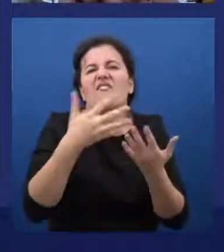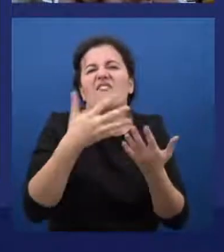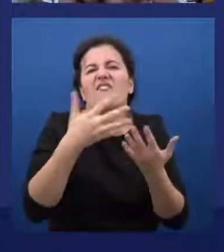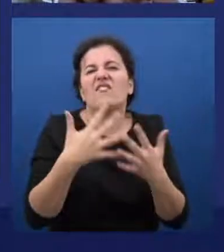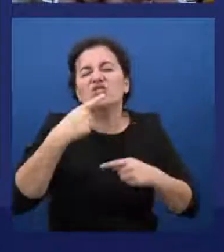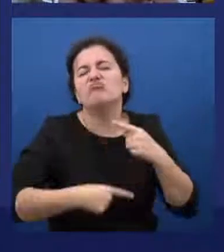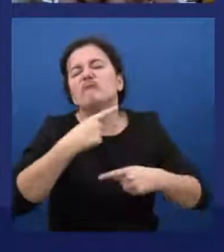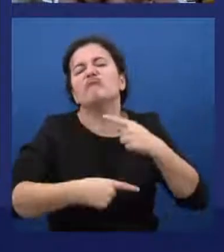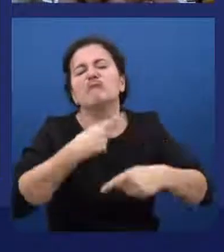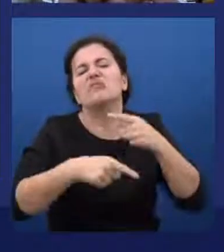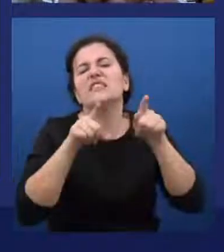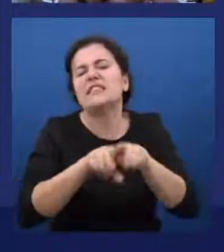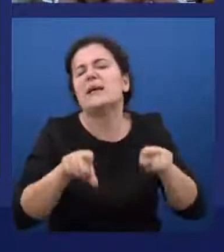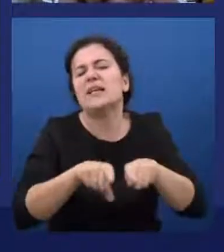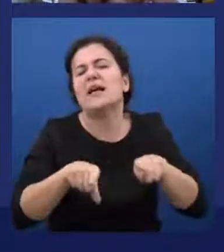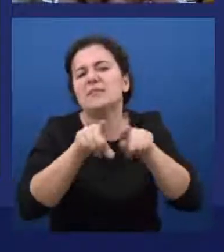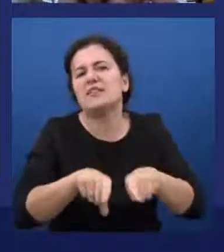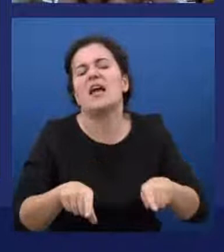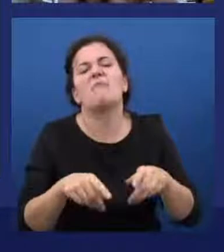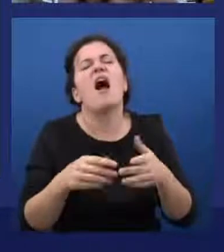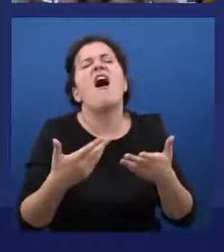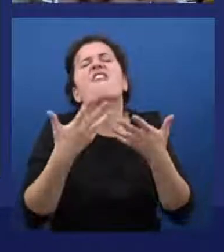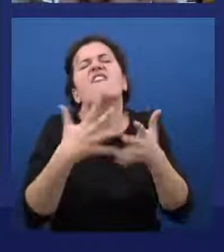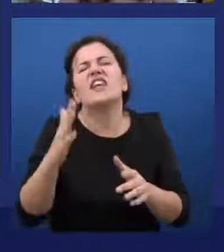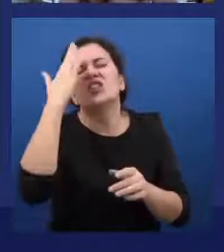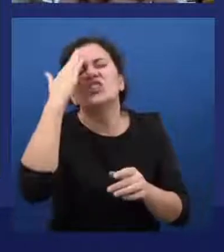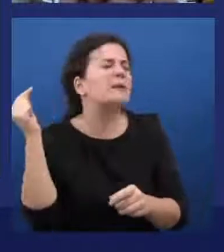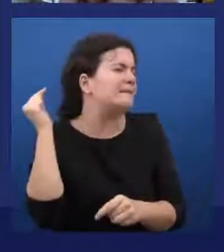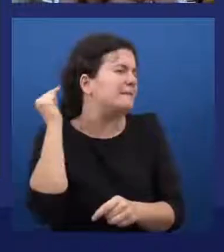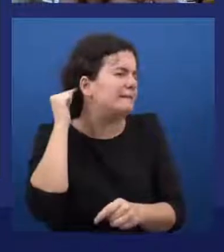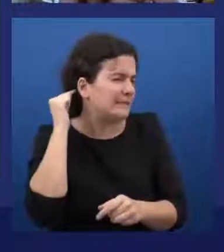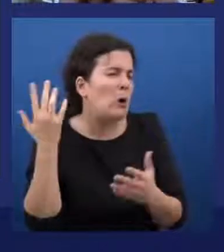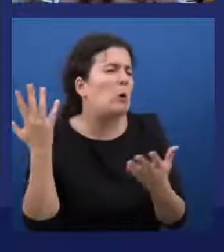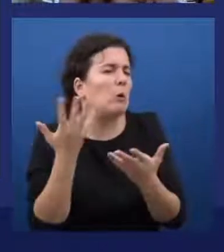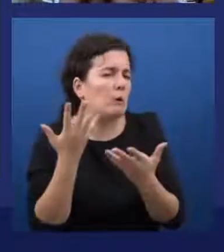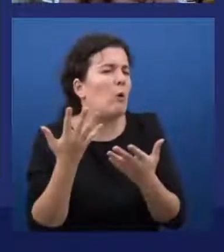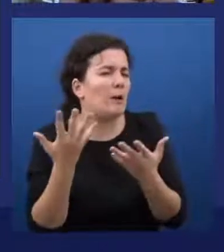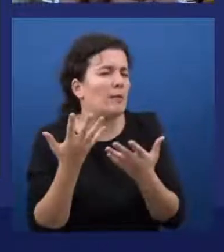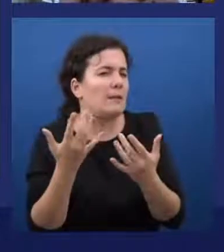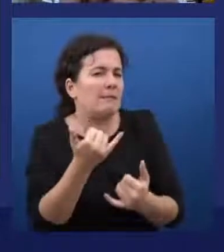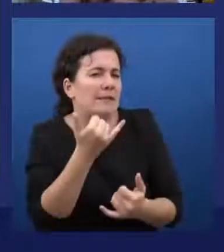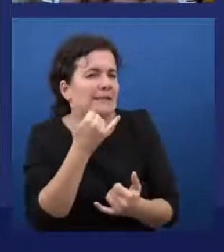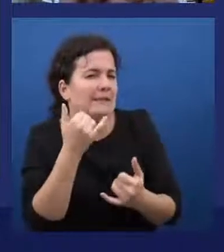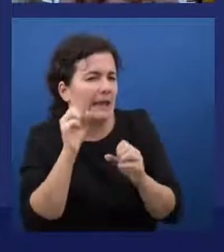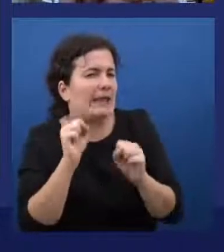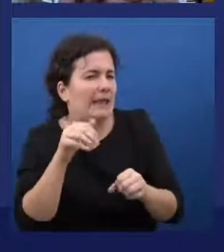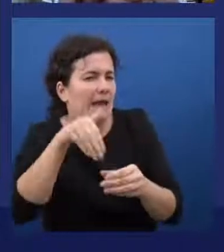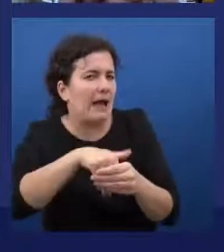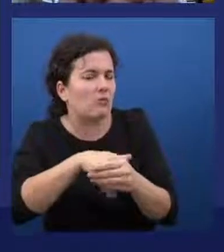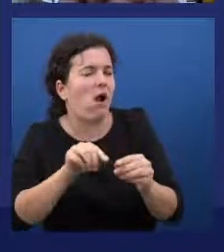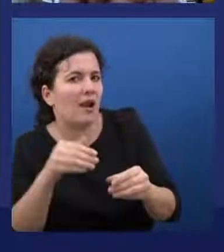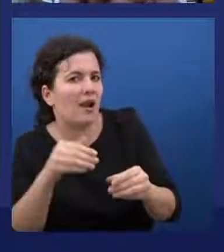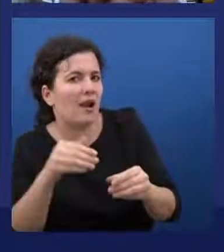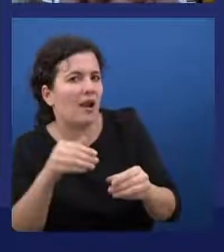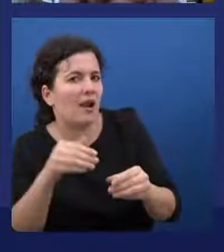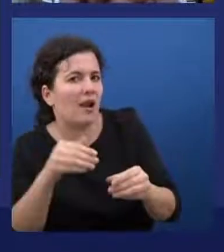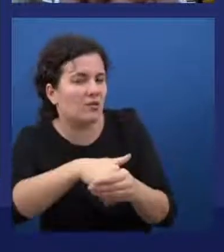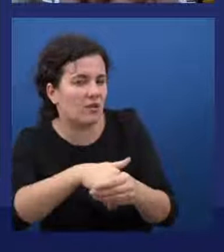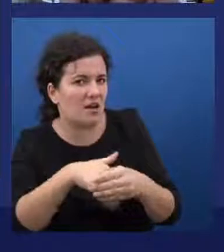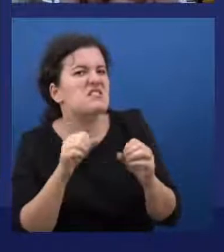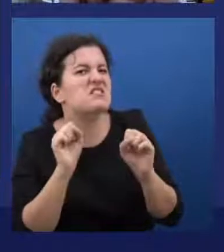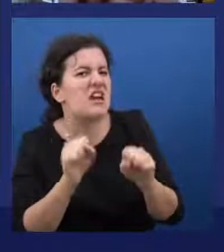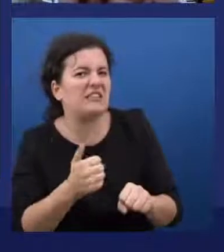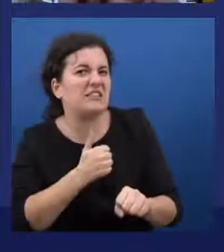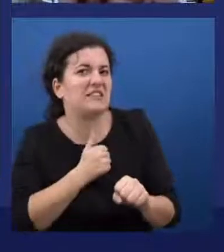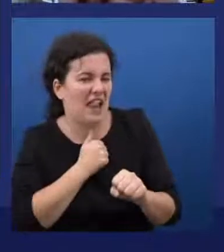of failure, and you just need to figure out when it happened in order to understand yourself, then anomaly